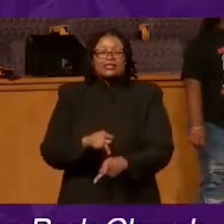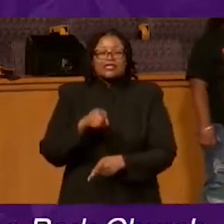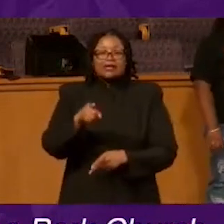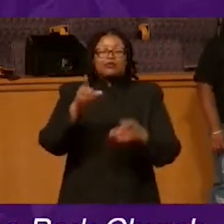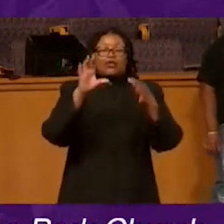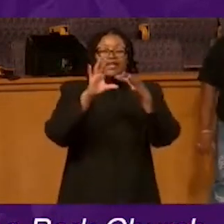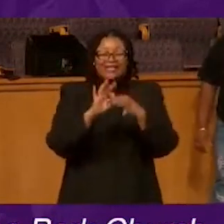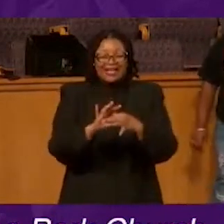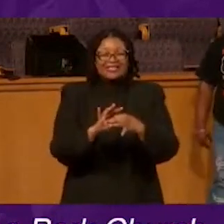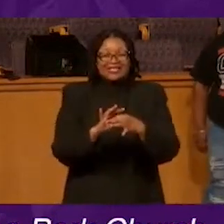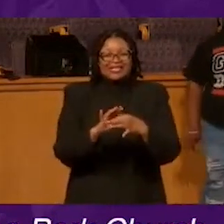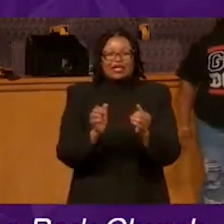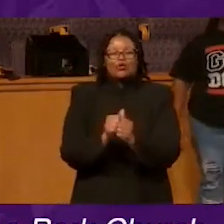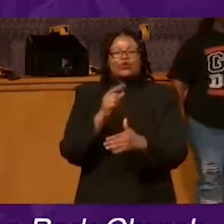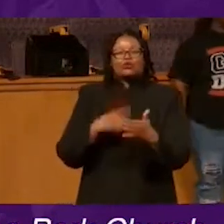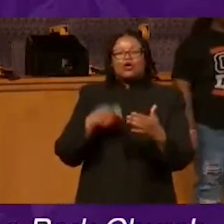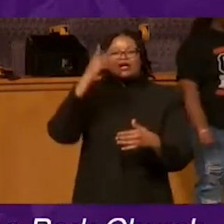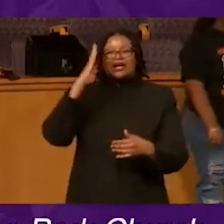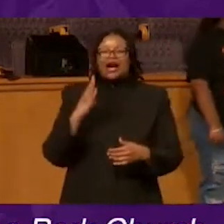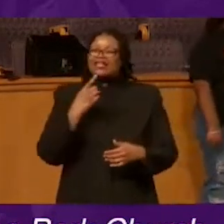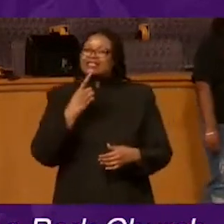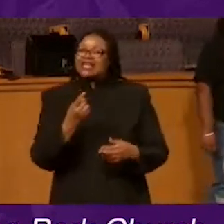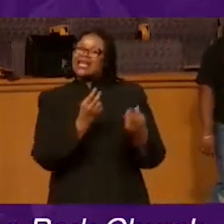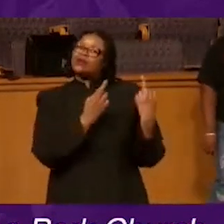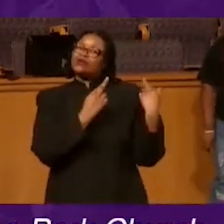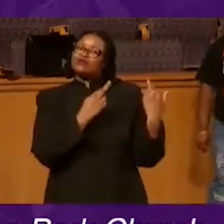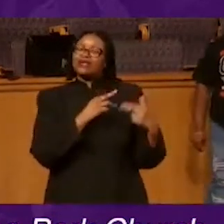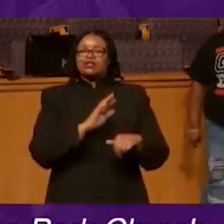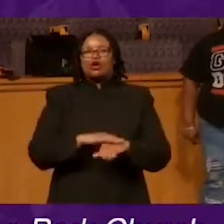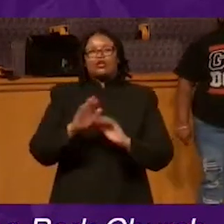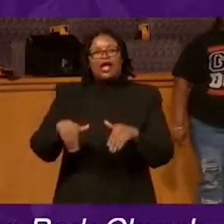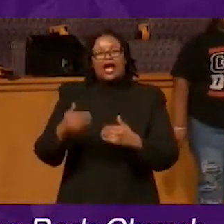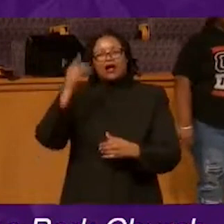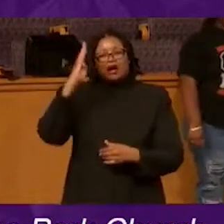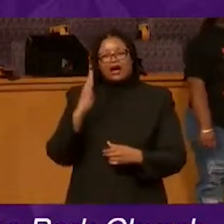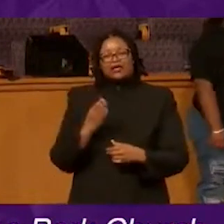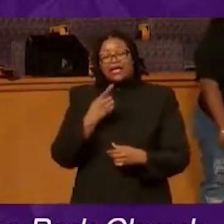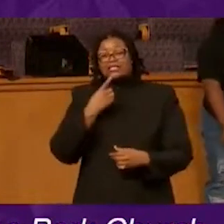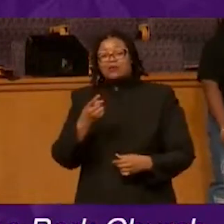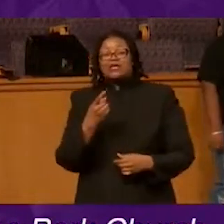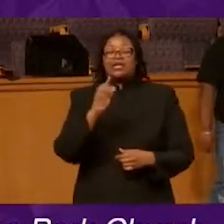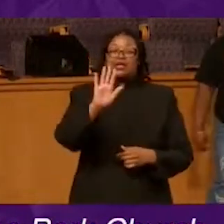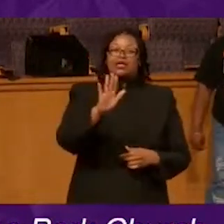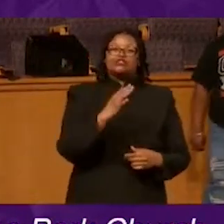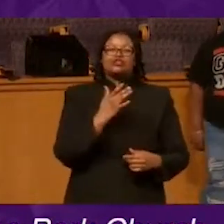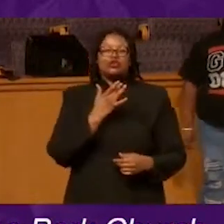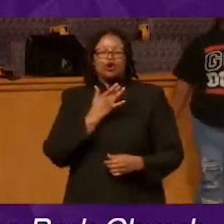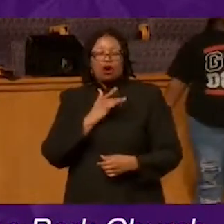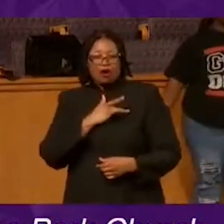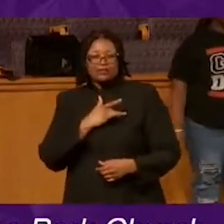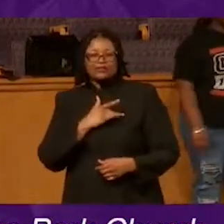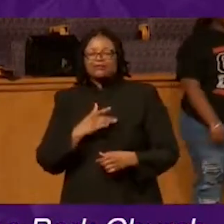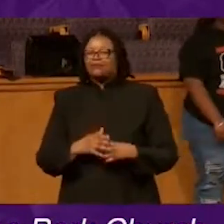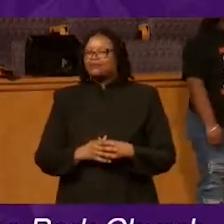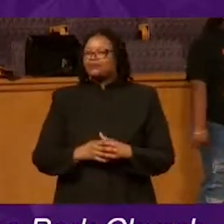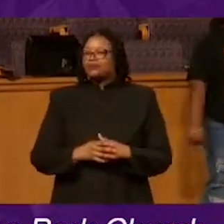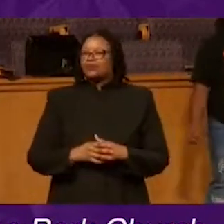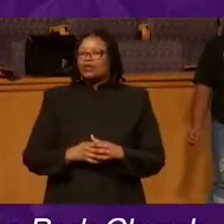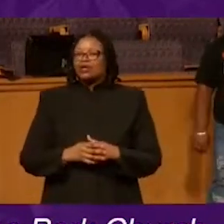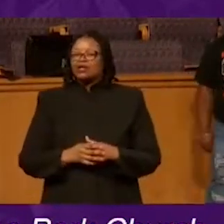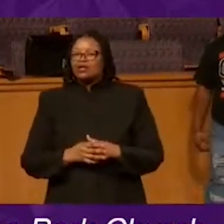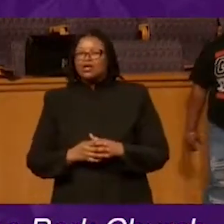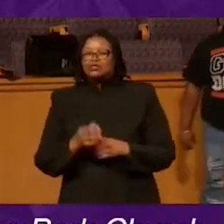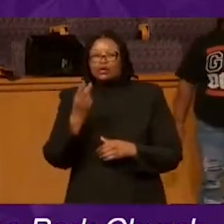you engaged with what God is saying and reflect on how God may be speaking to your heart. And so be on the lookout on all of our social